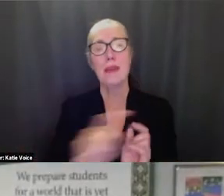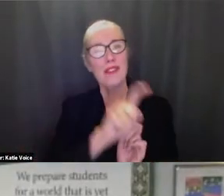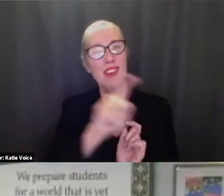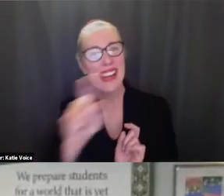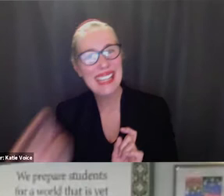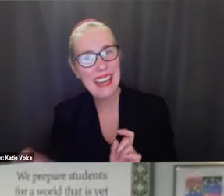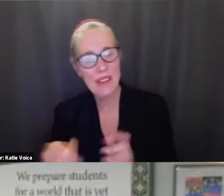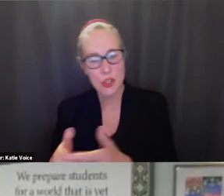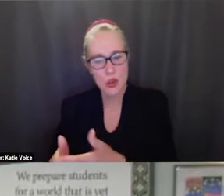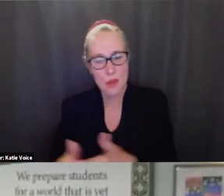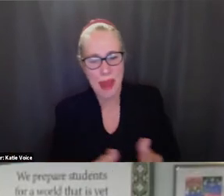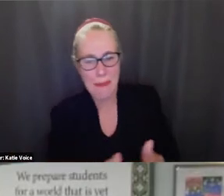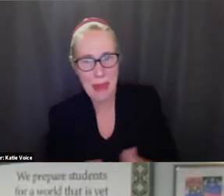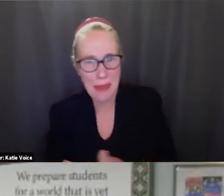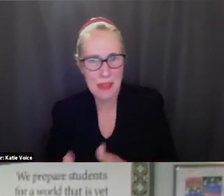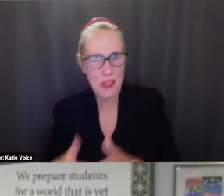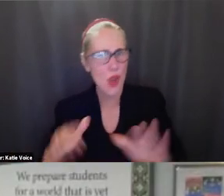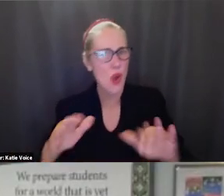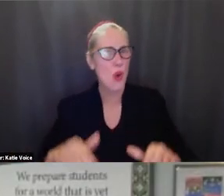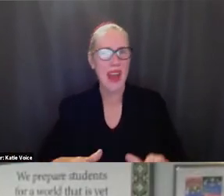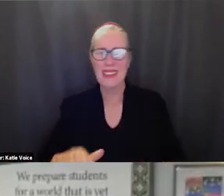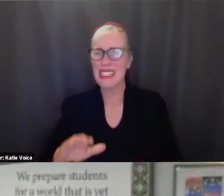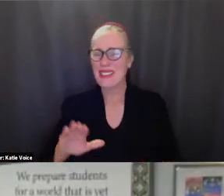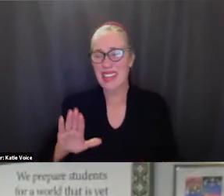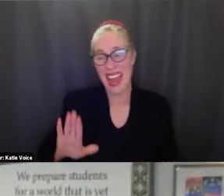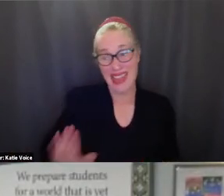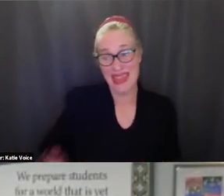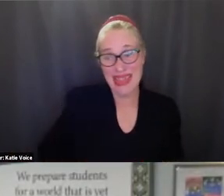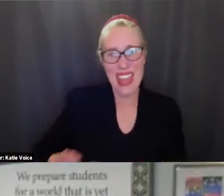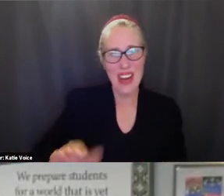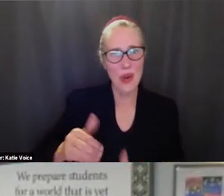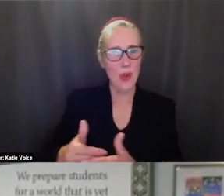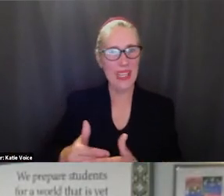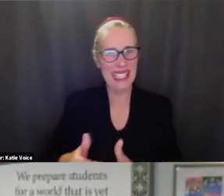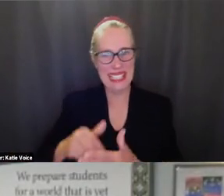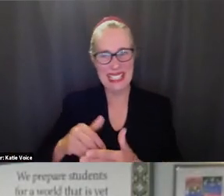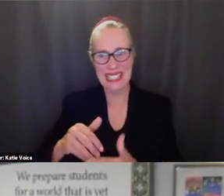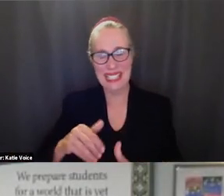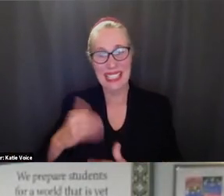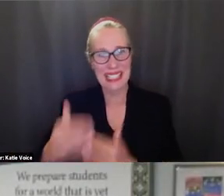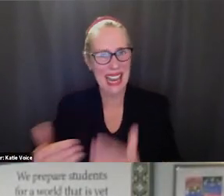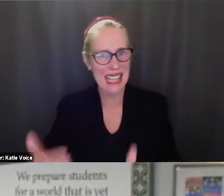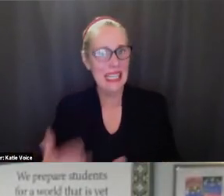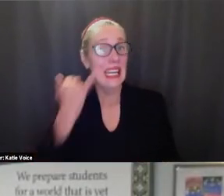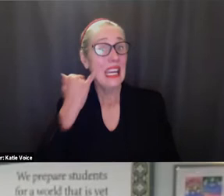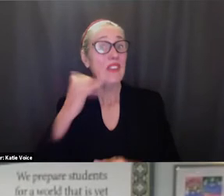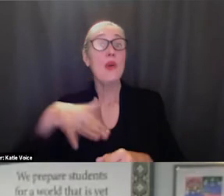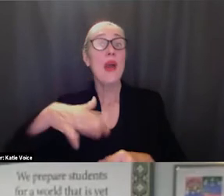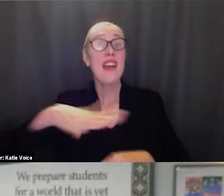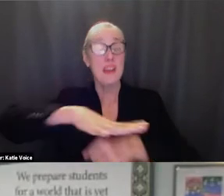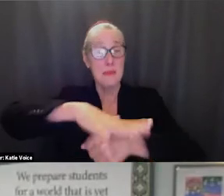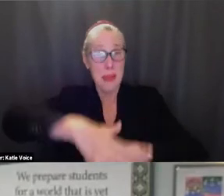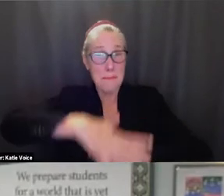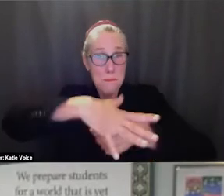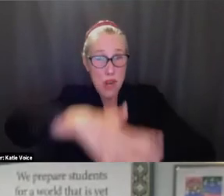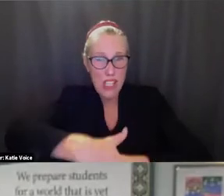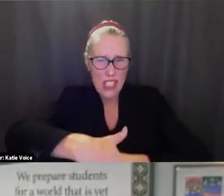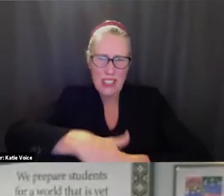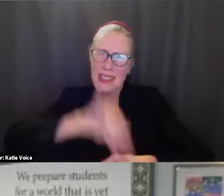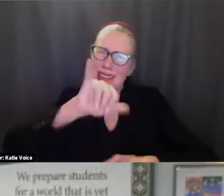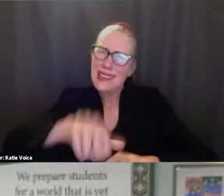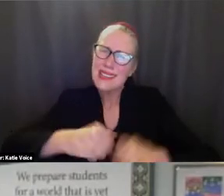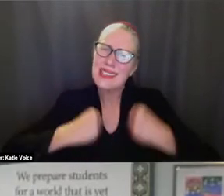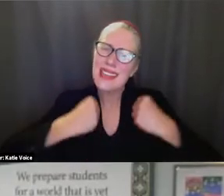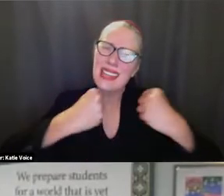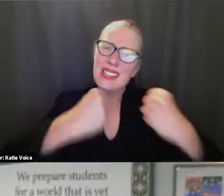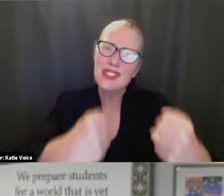my kids that haven't even had their own kids yet so anyone out there that hasn't been pressured yet stay strong just keep